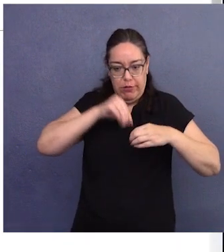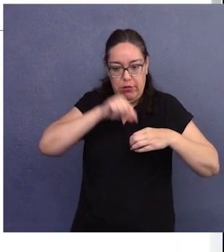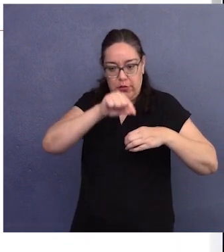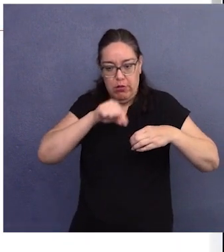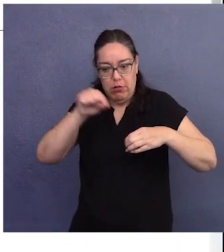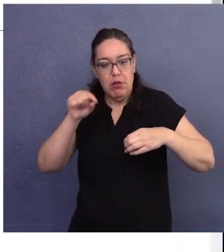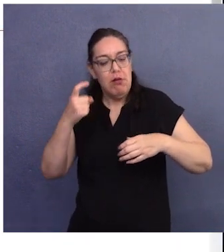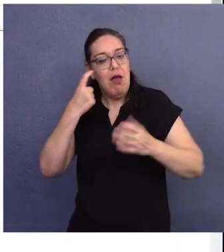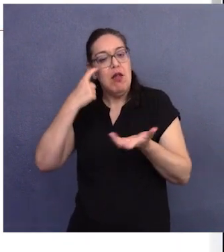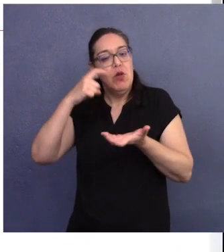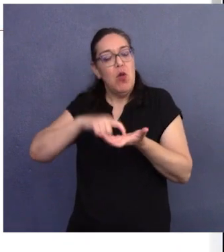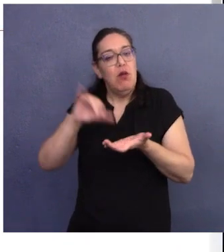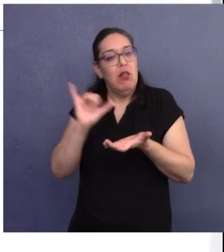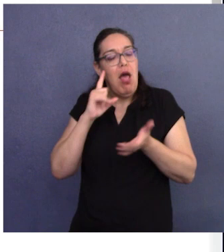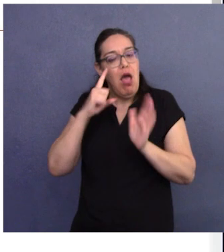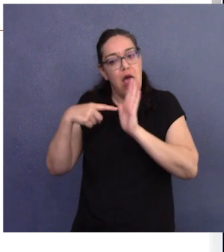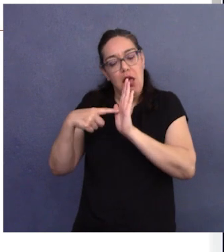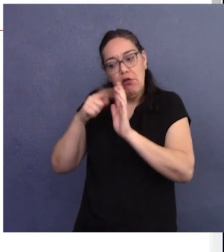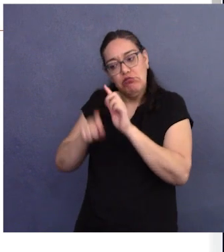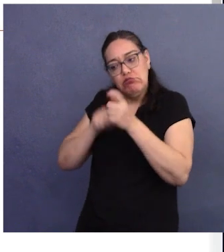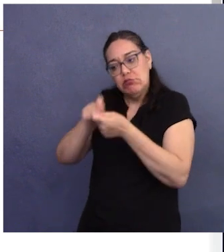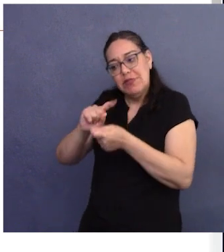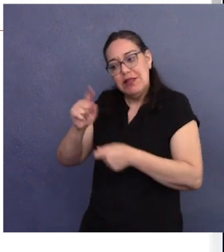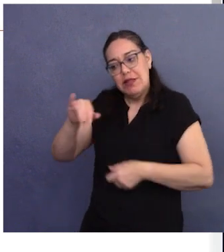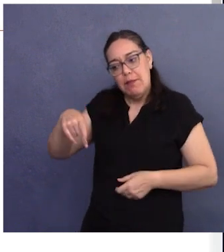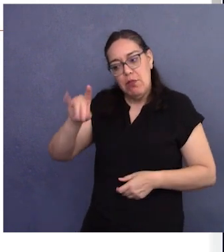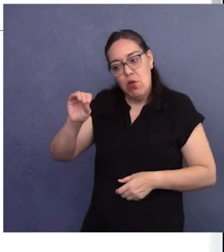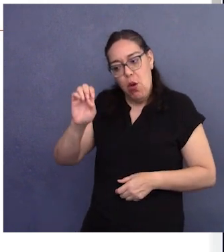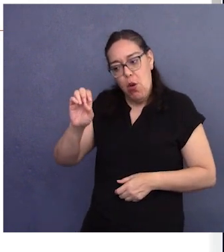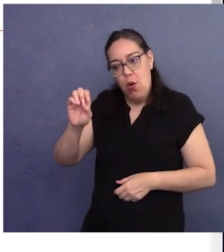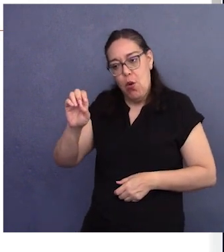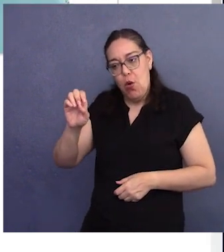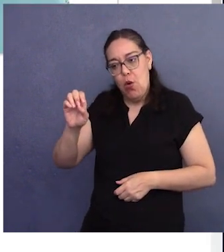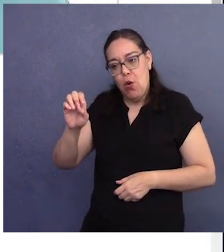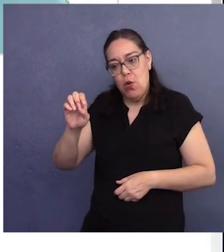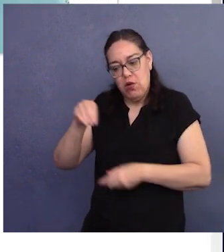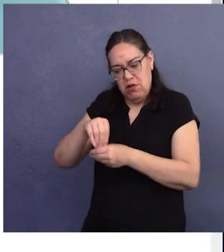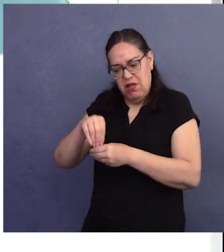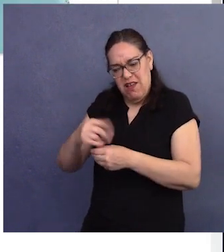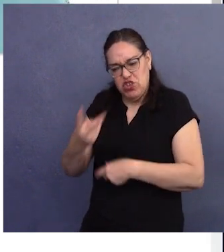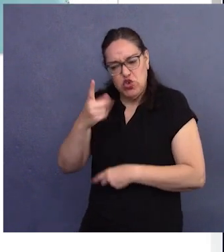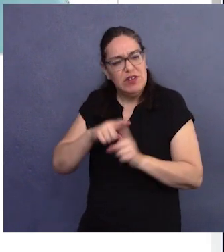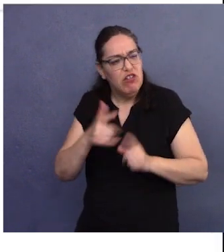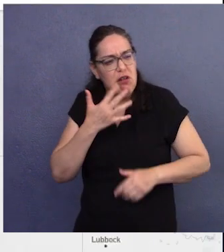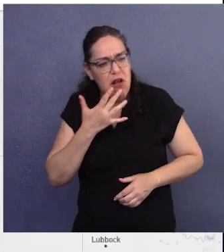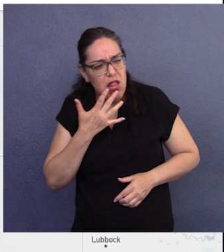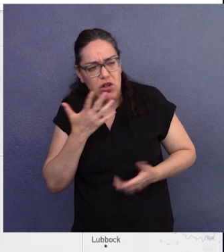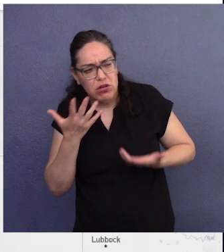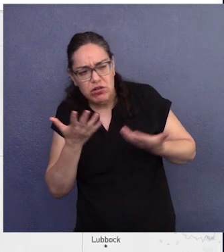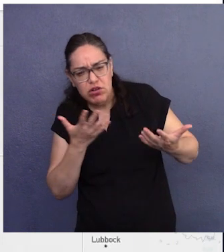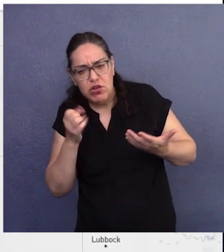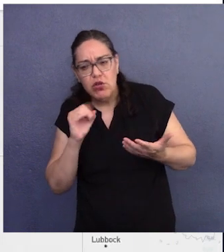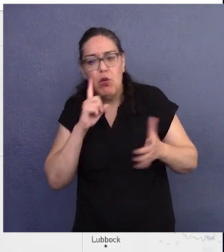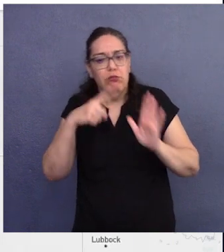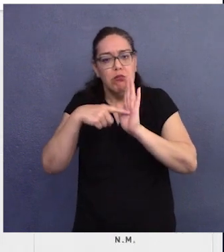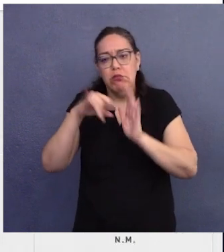And I noticed that like certain zip codes might have 2 different colors. Yeah. So like Yucca